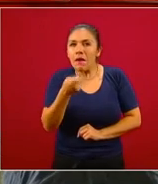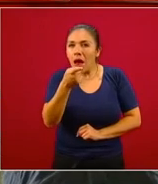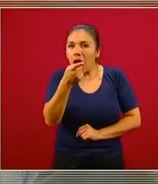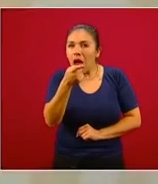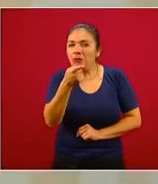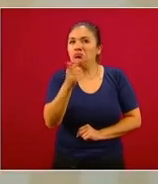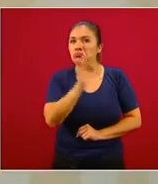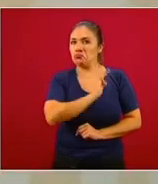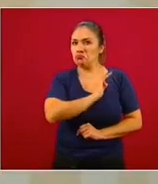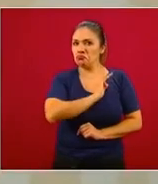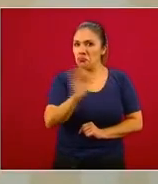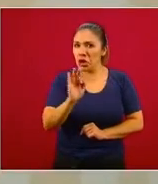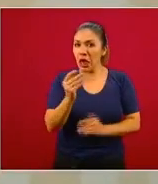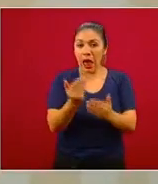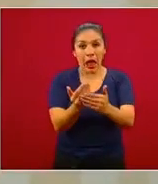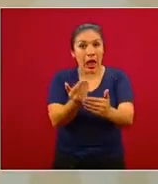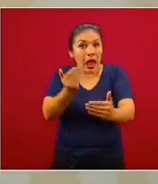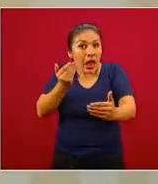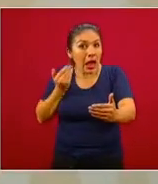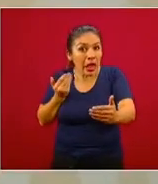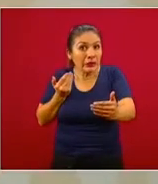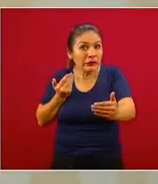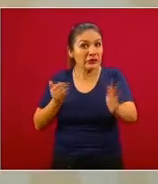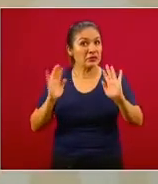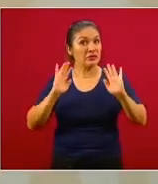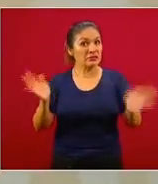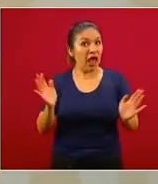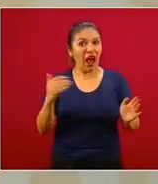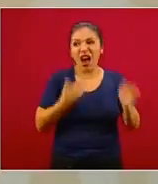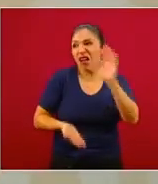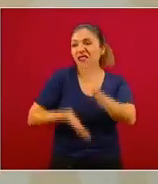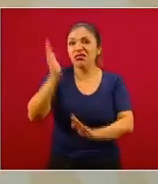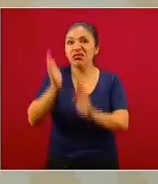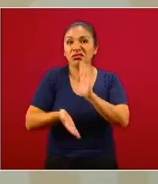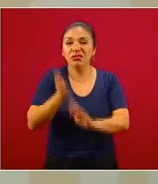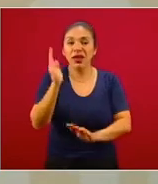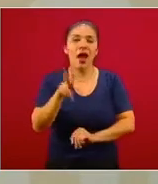we can anticipate